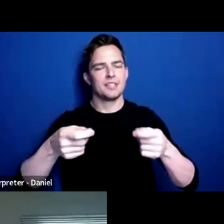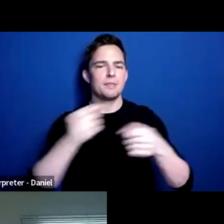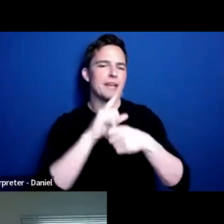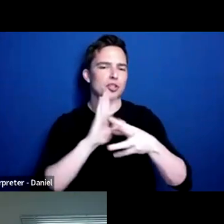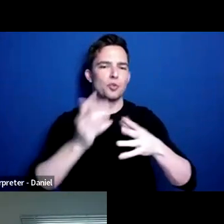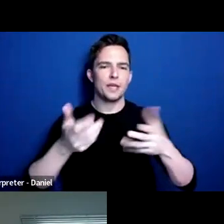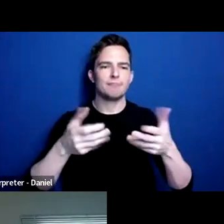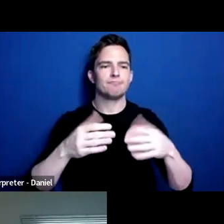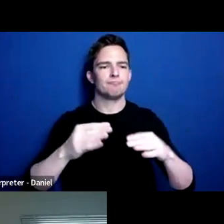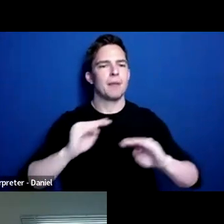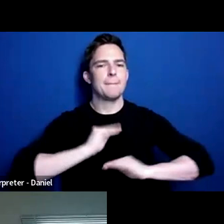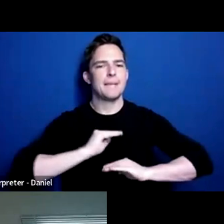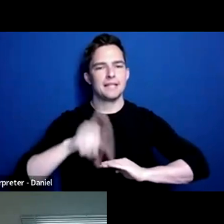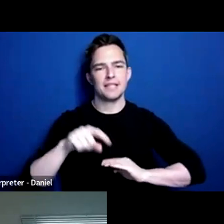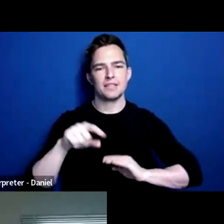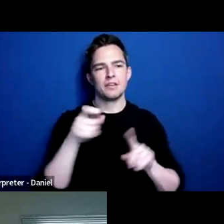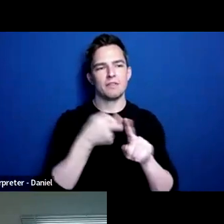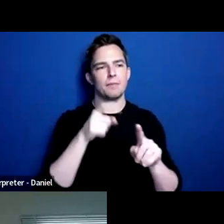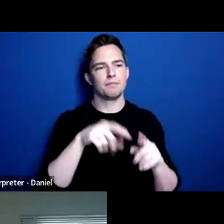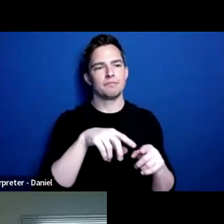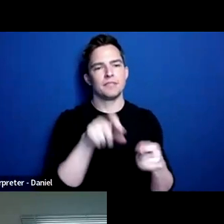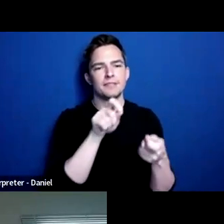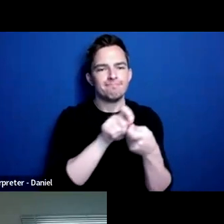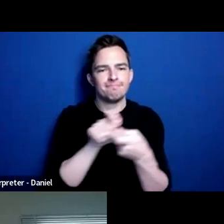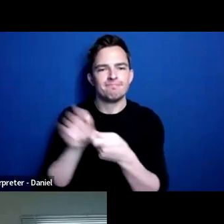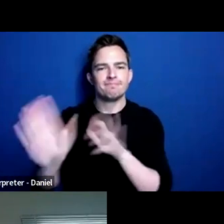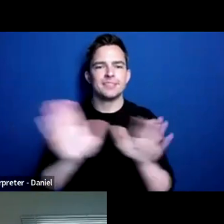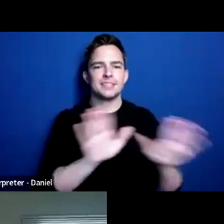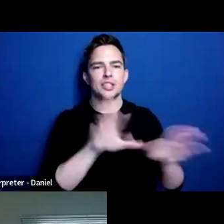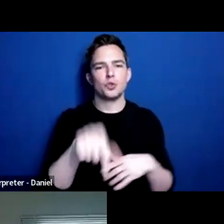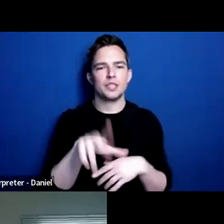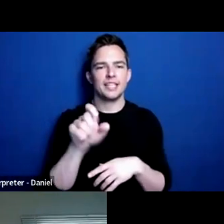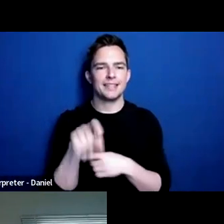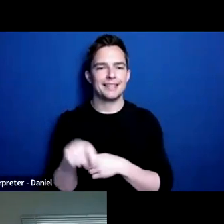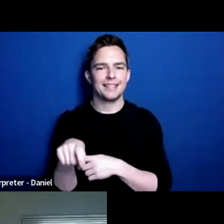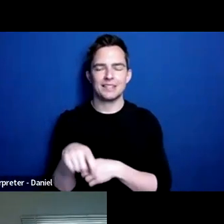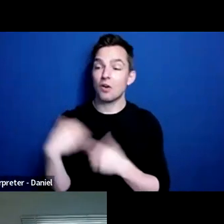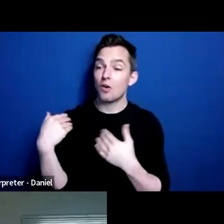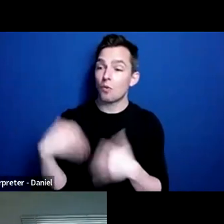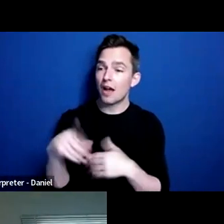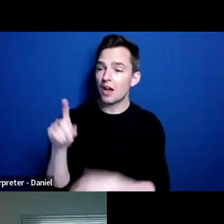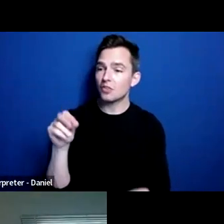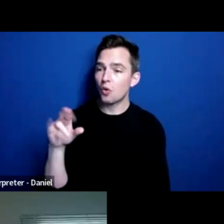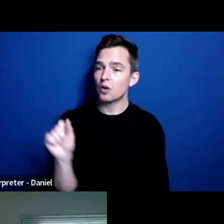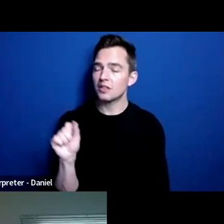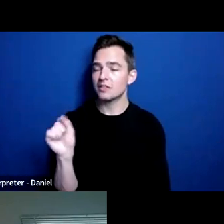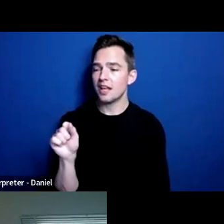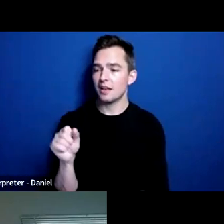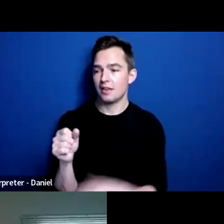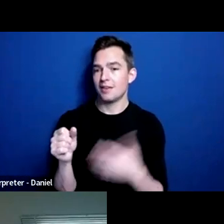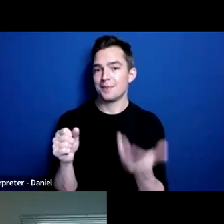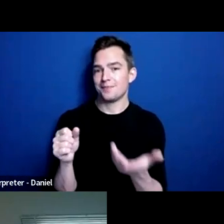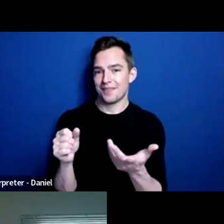in a unique population. Thank you. Wow, Doris, yeah. And I'm sure as I get to